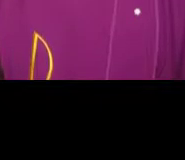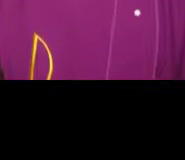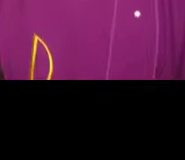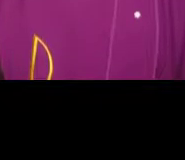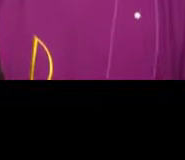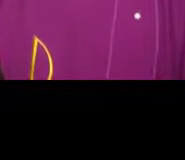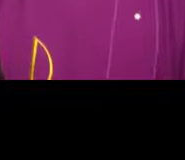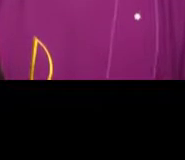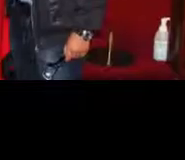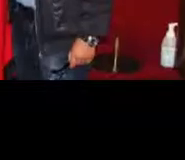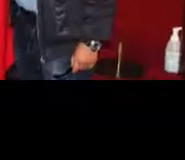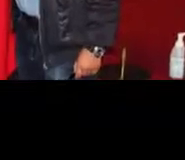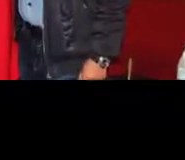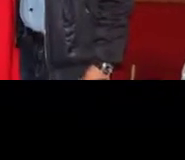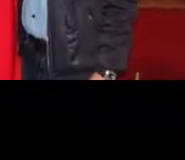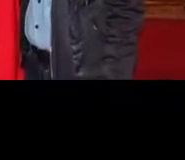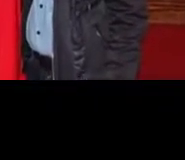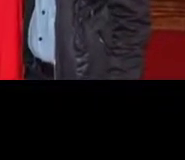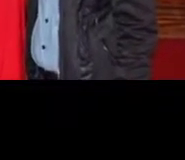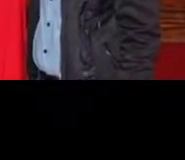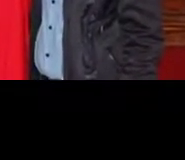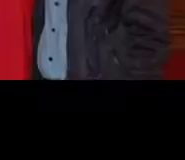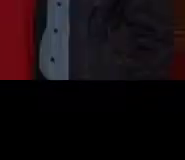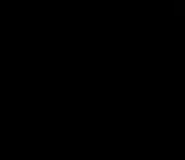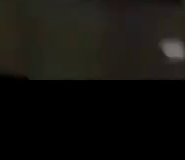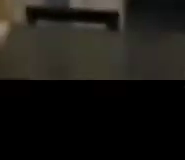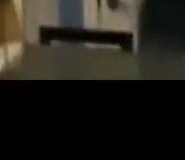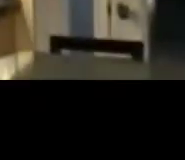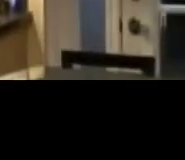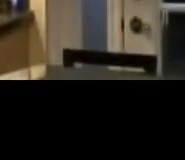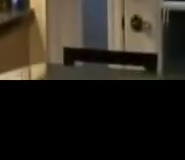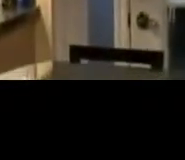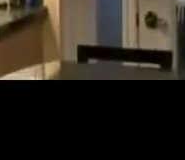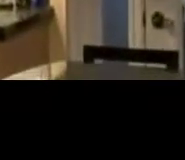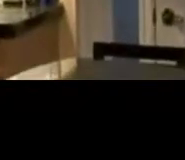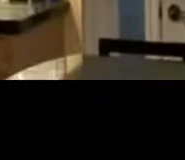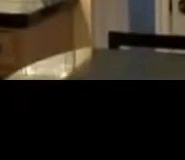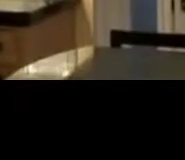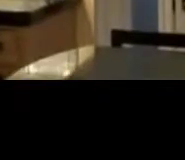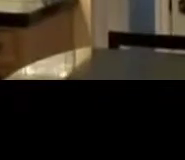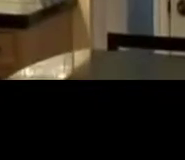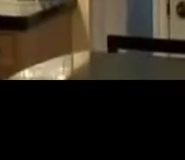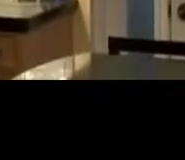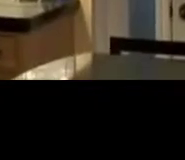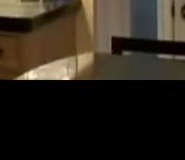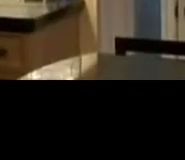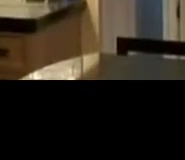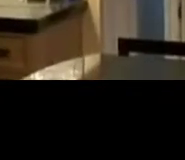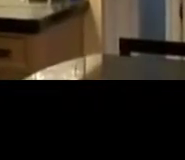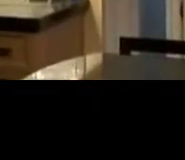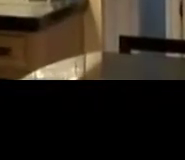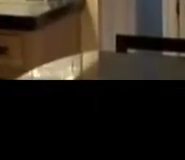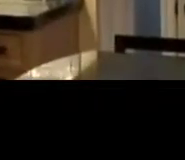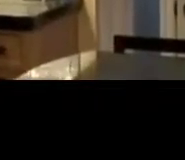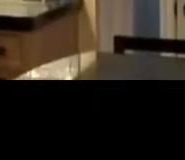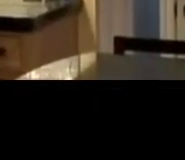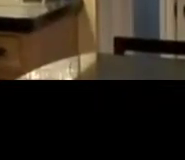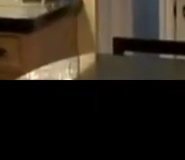in 2013, but our funds are now running low, and we will have difficulty sponsoring anyone